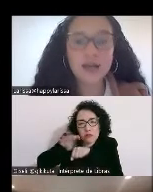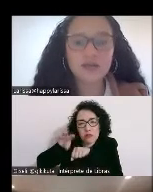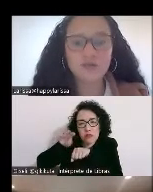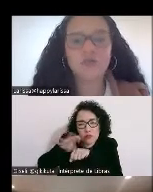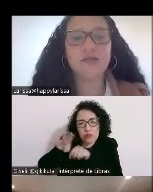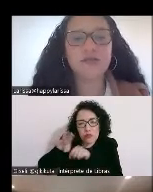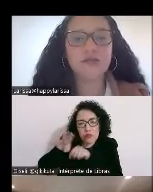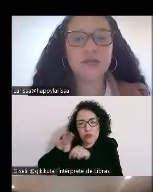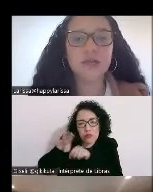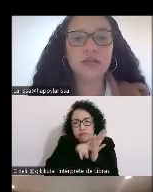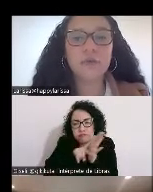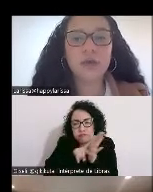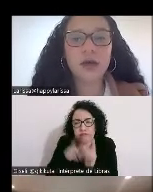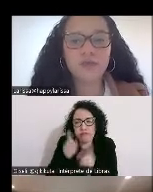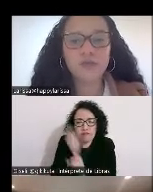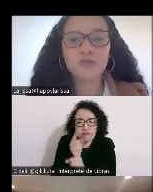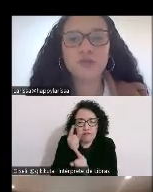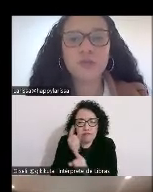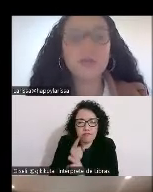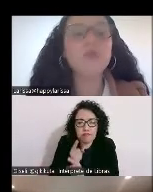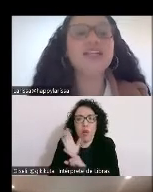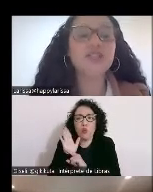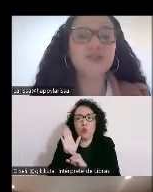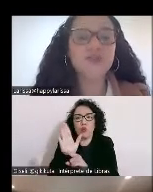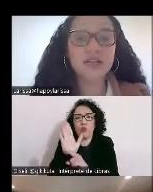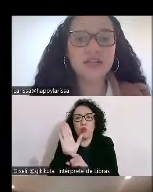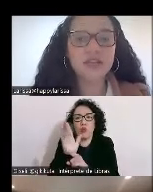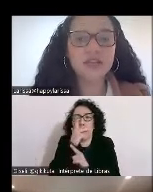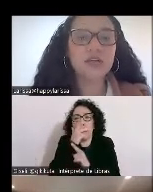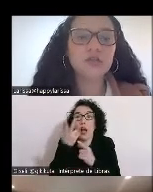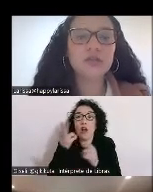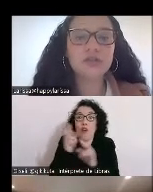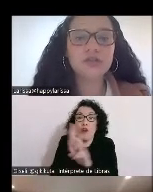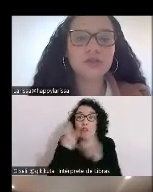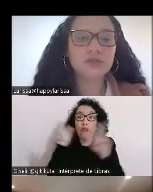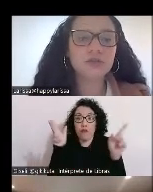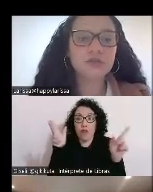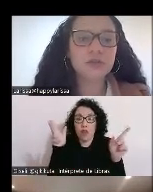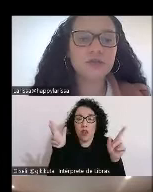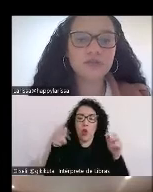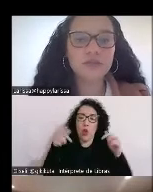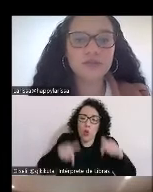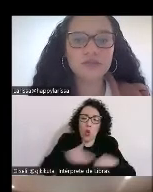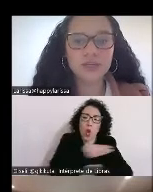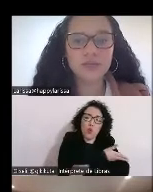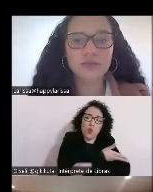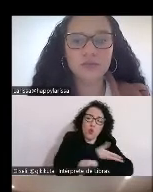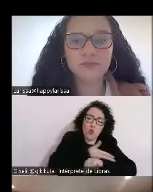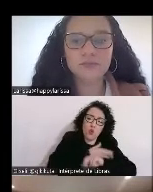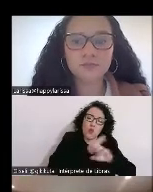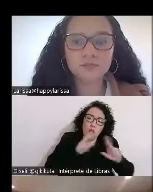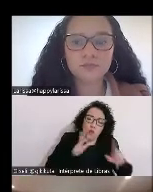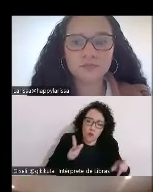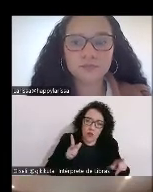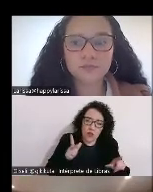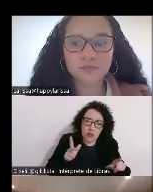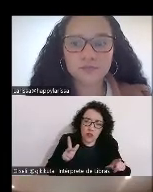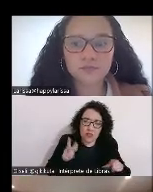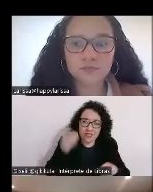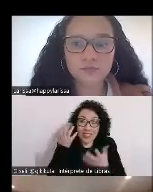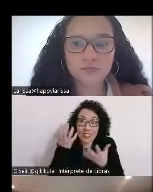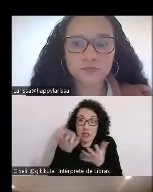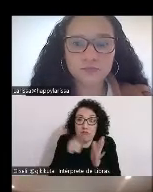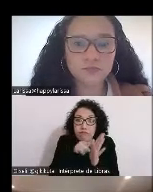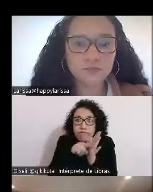orientada à investigação, que é um approach, uma abordagem diferente do que nós estamos acostumados do lado esquerdo. And